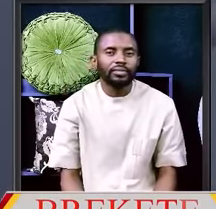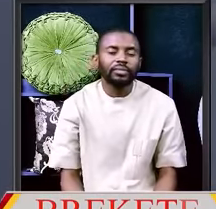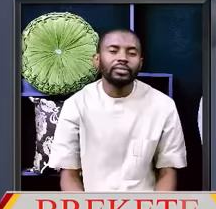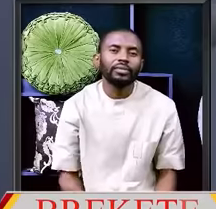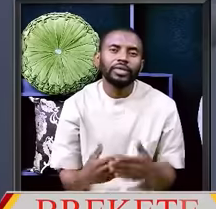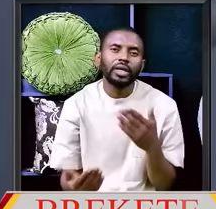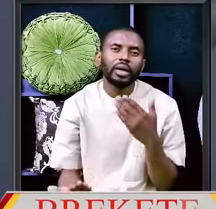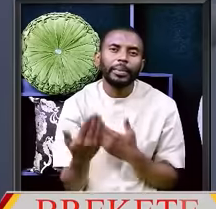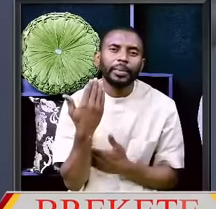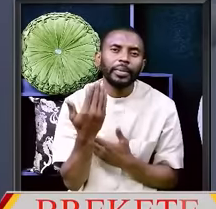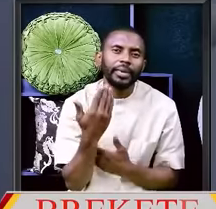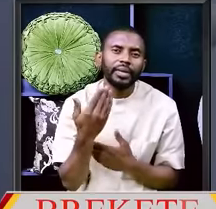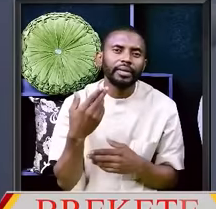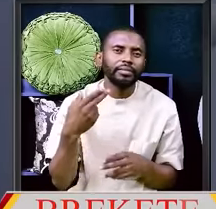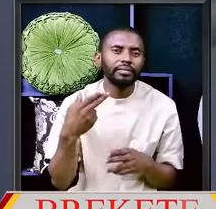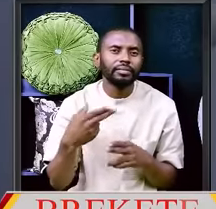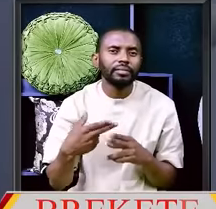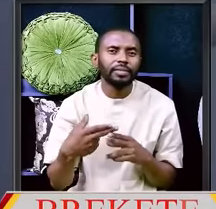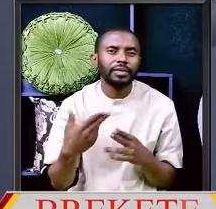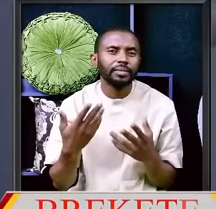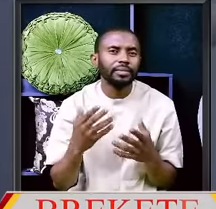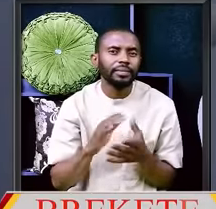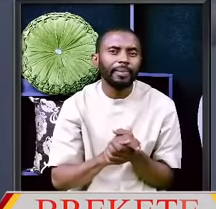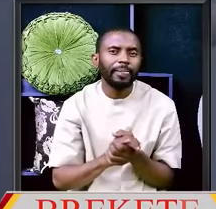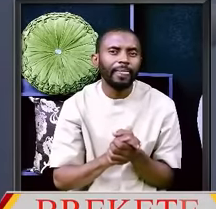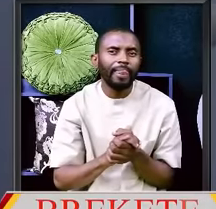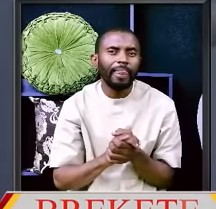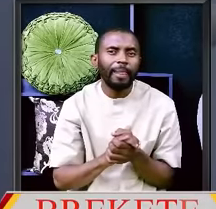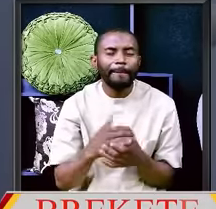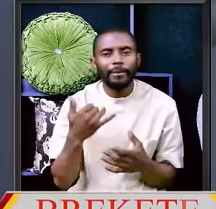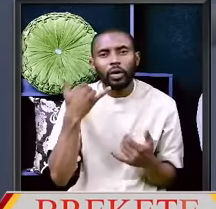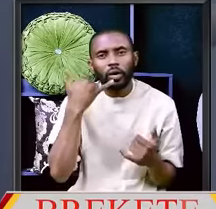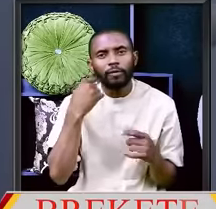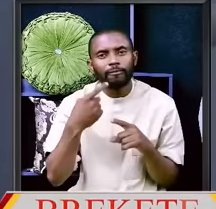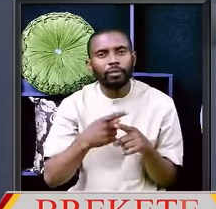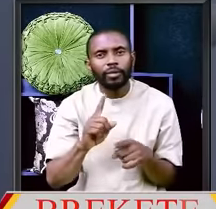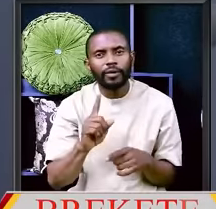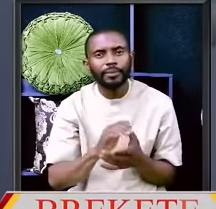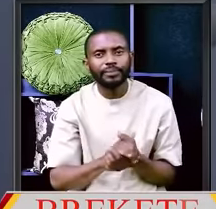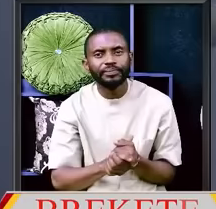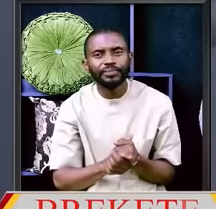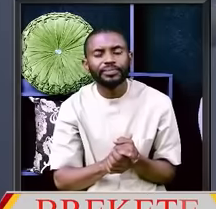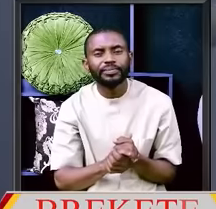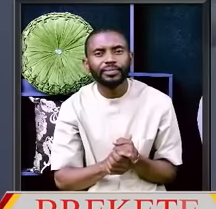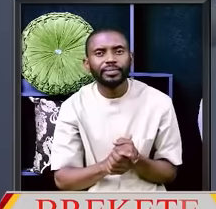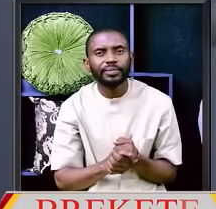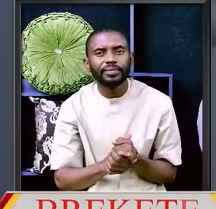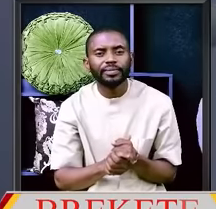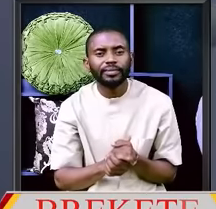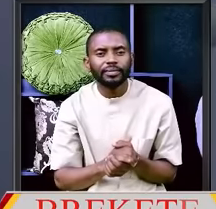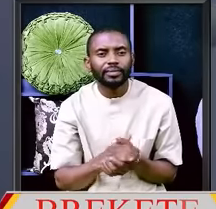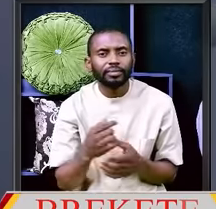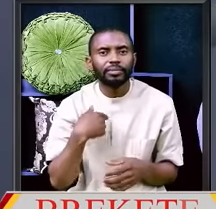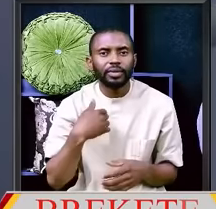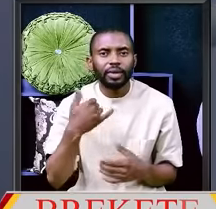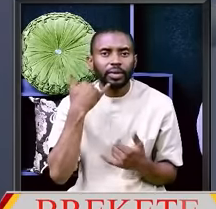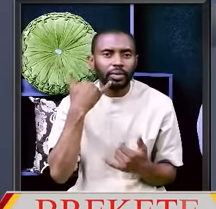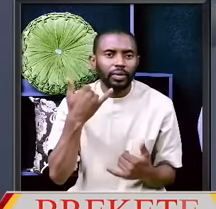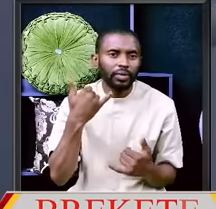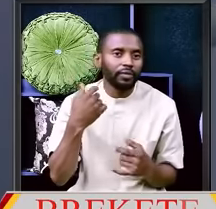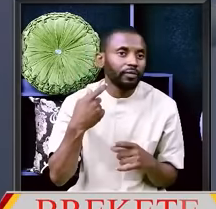Good morning, sir. Waiting, good morning. Waiting be your name. Where are you Devano from, sir? I'm Devano